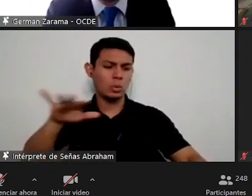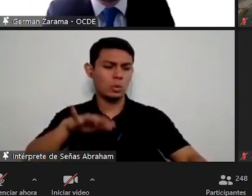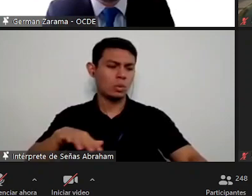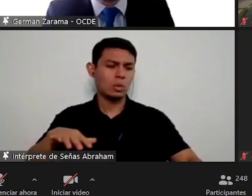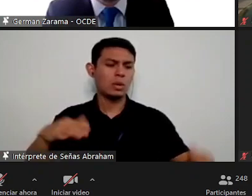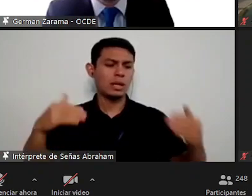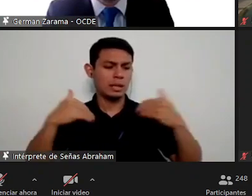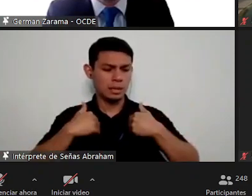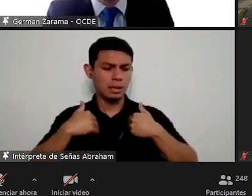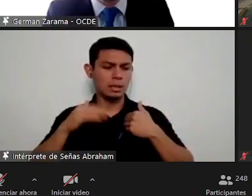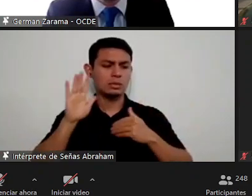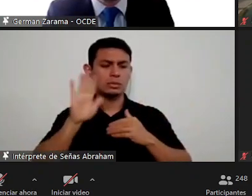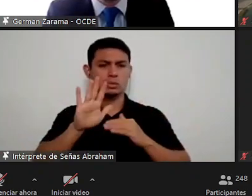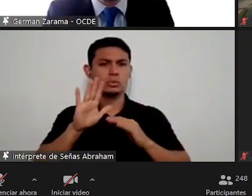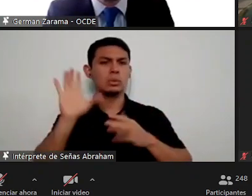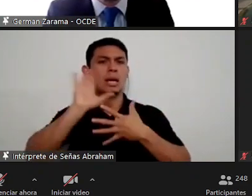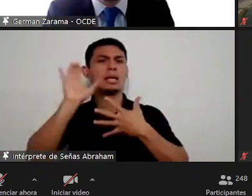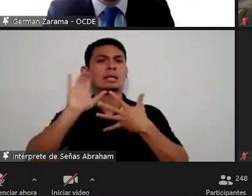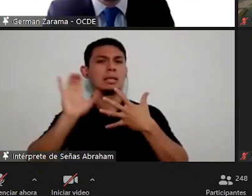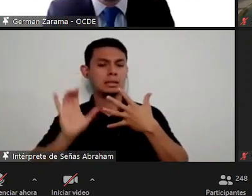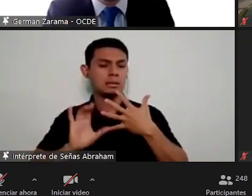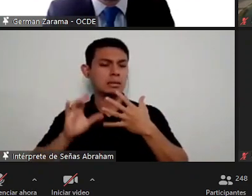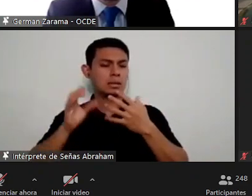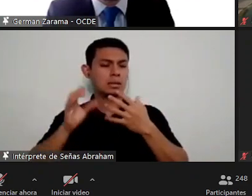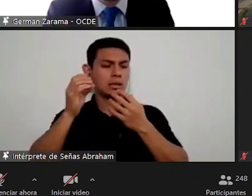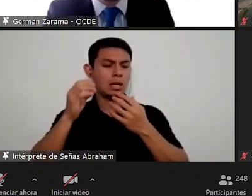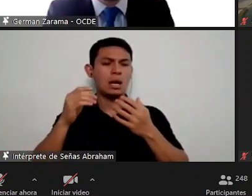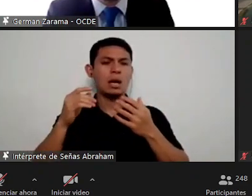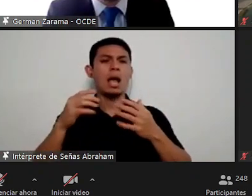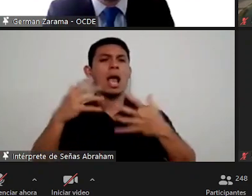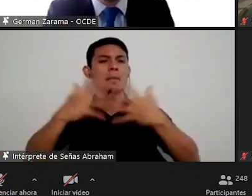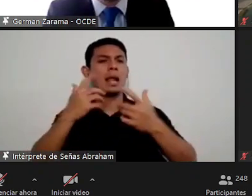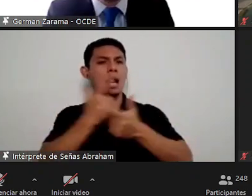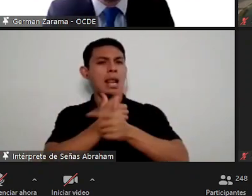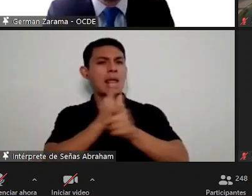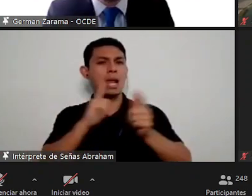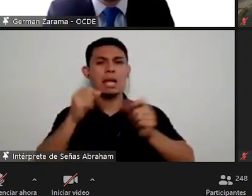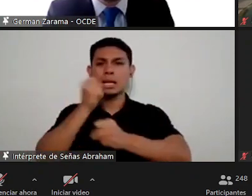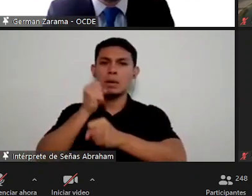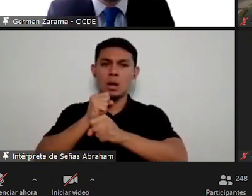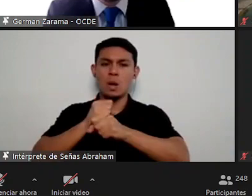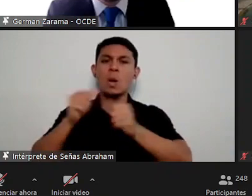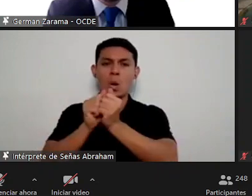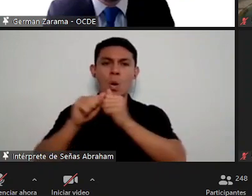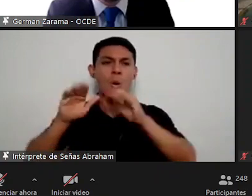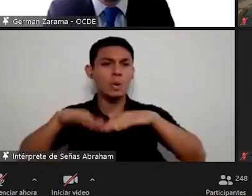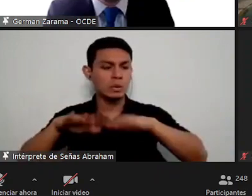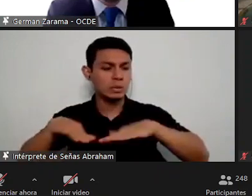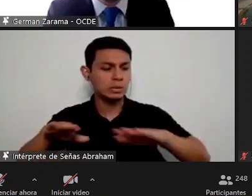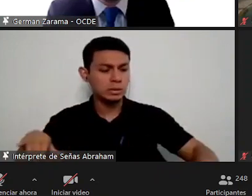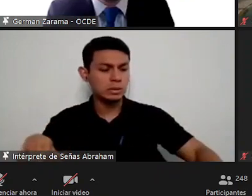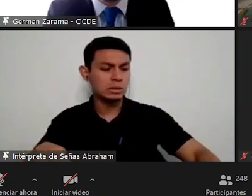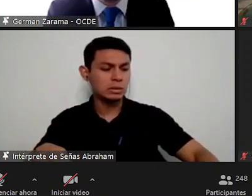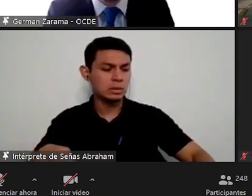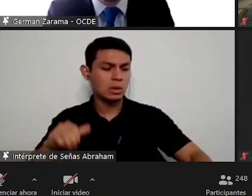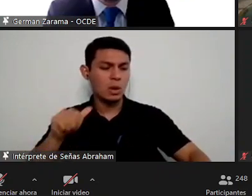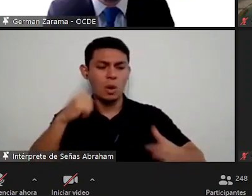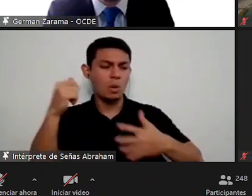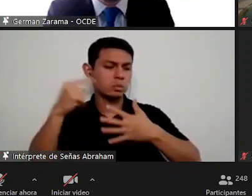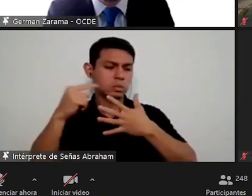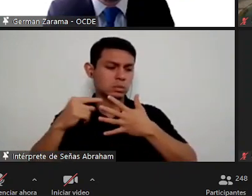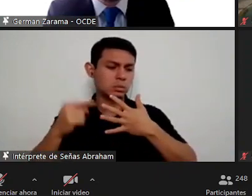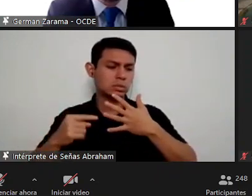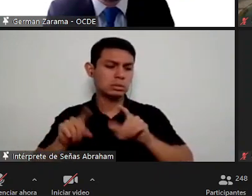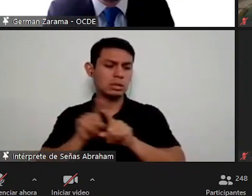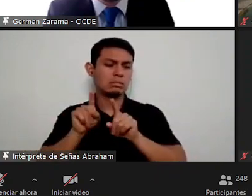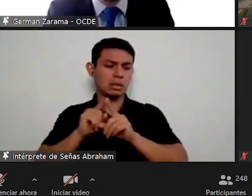all of them have a seal and the businesses free of child labor